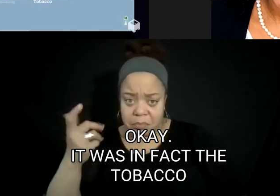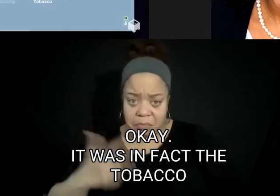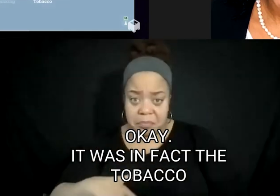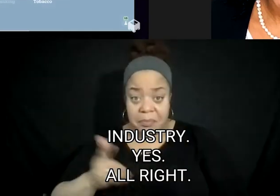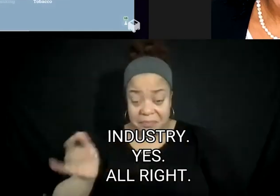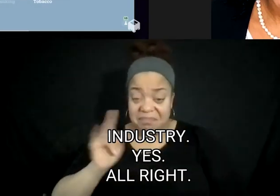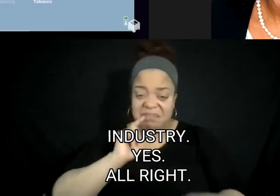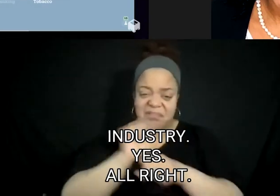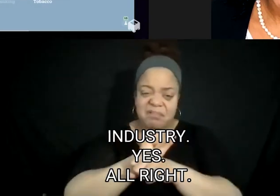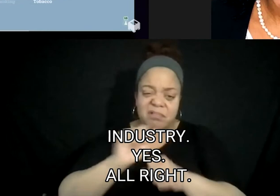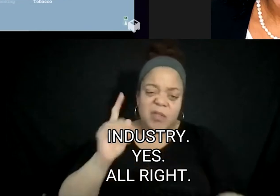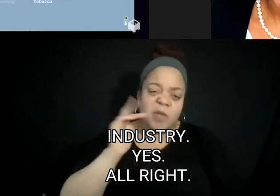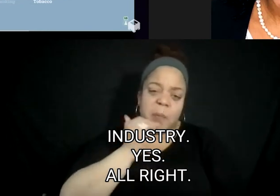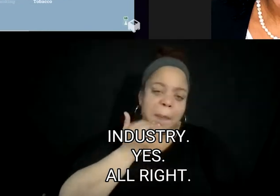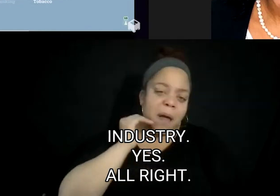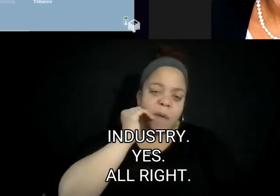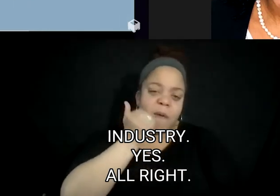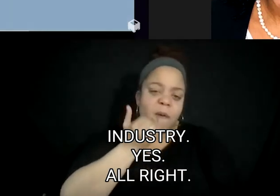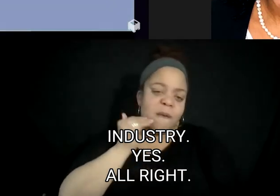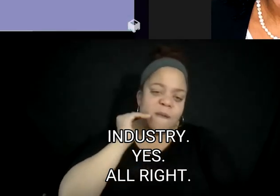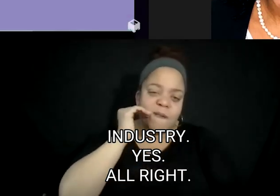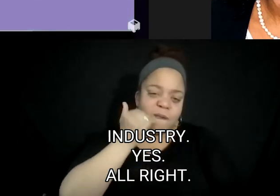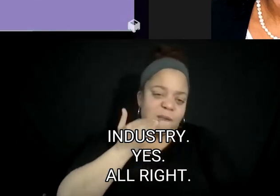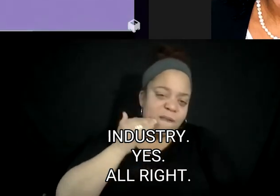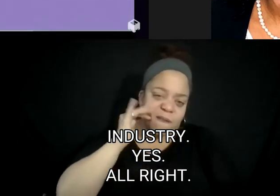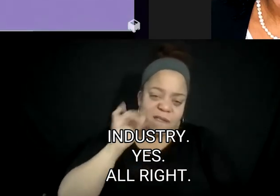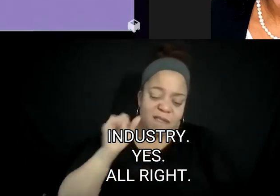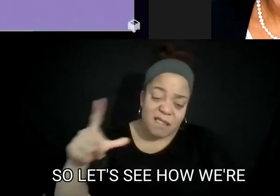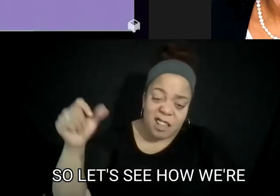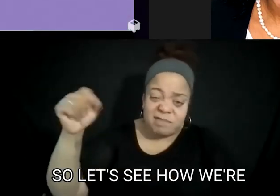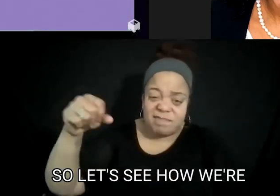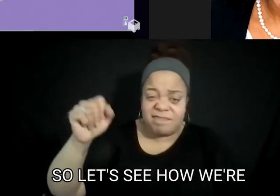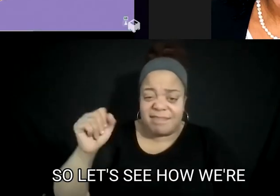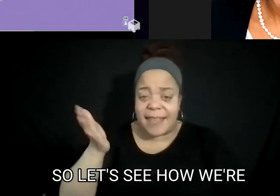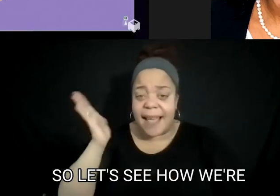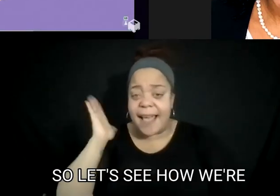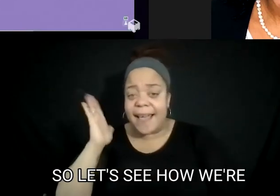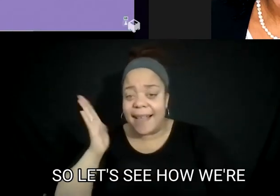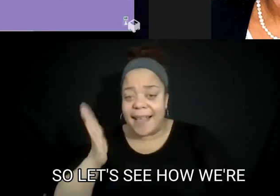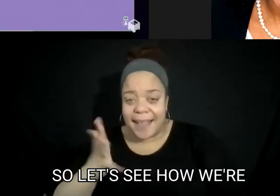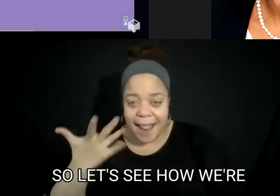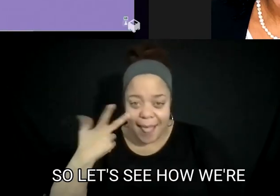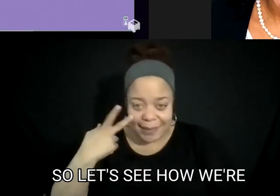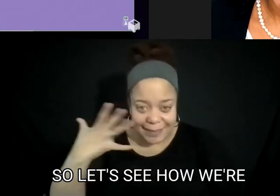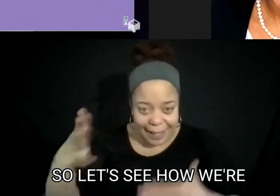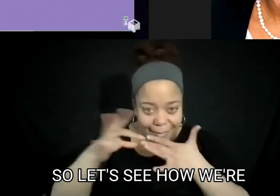here on the leaderboard.